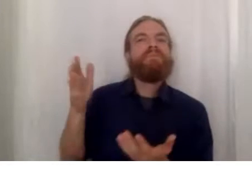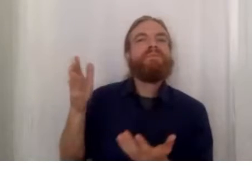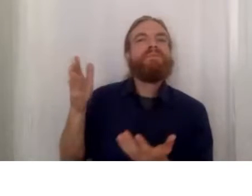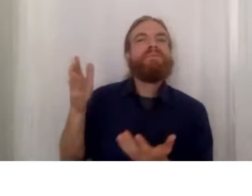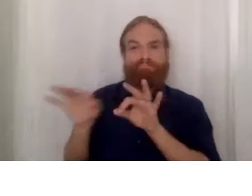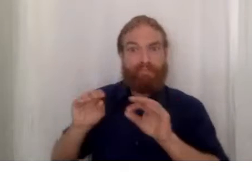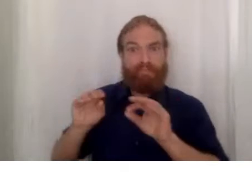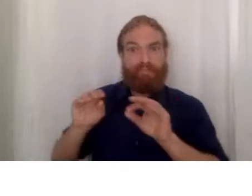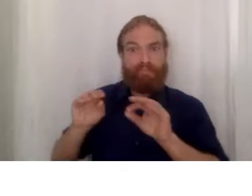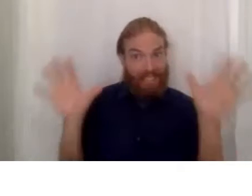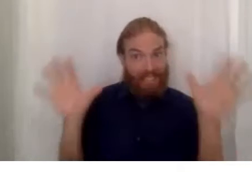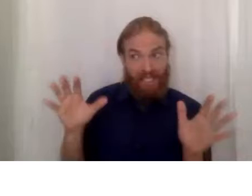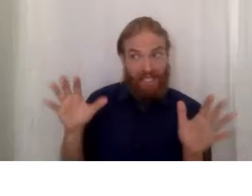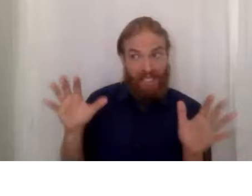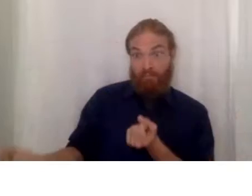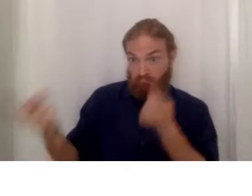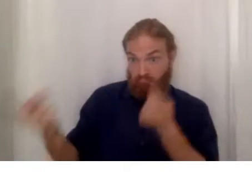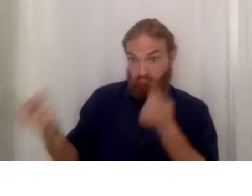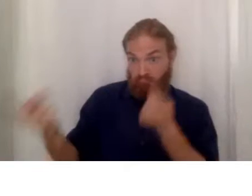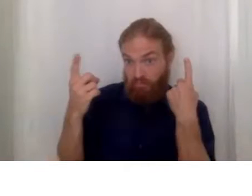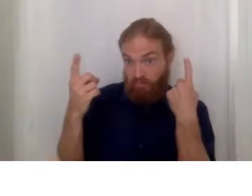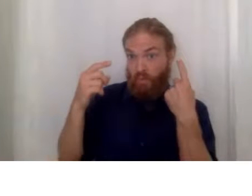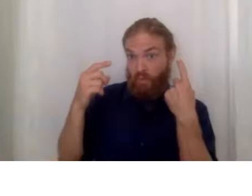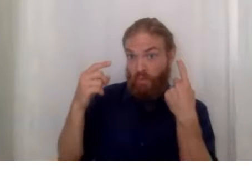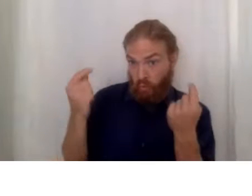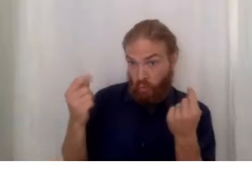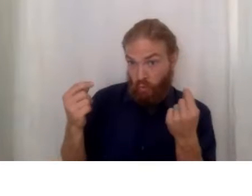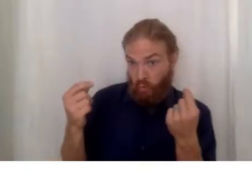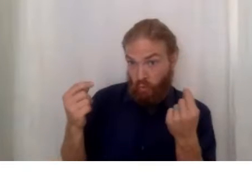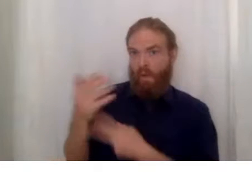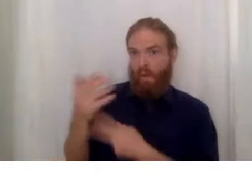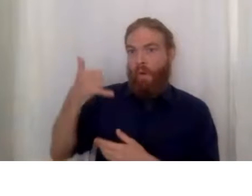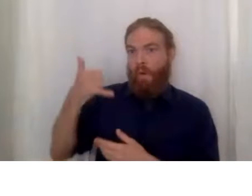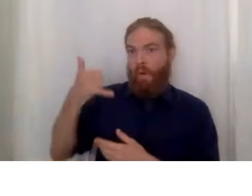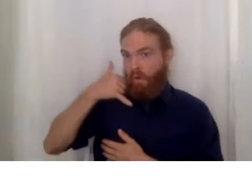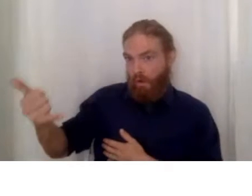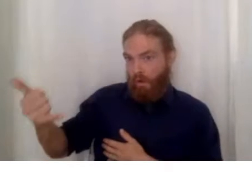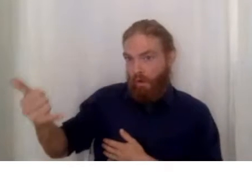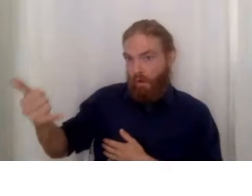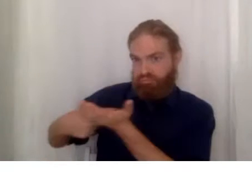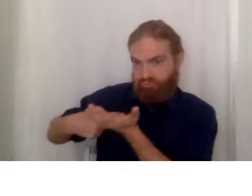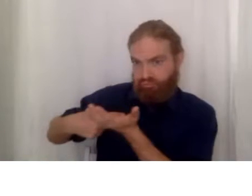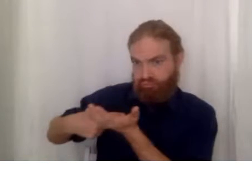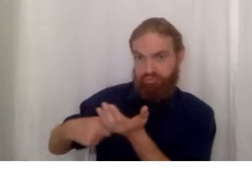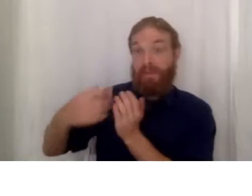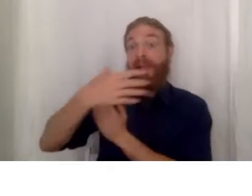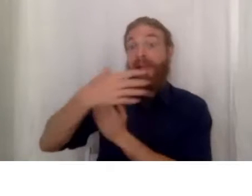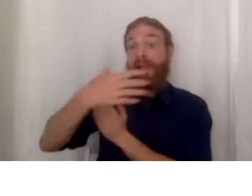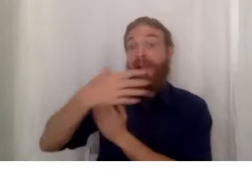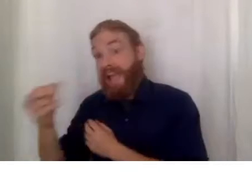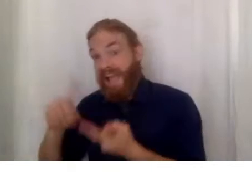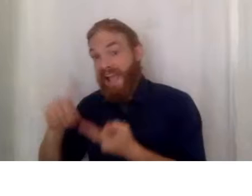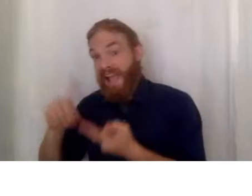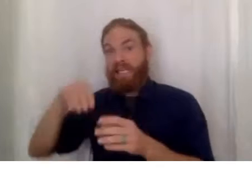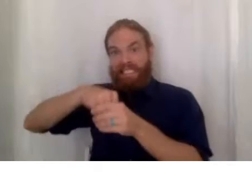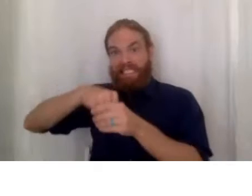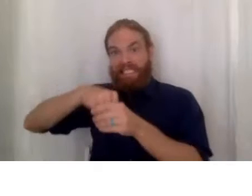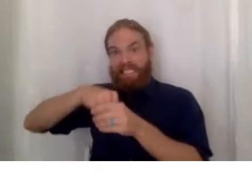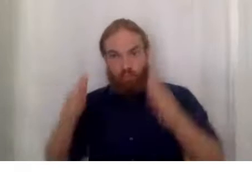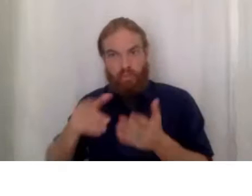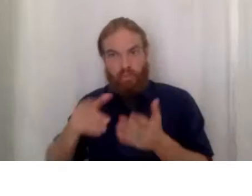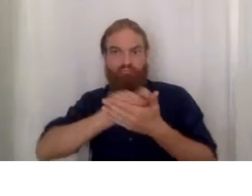writing. And that allows school nurses to share that information with amongst their